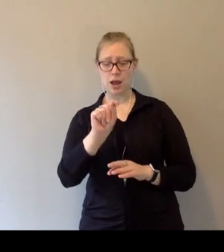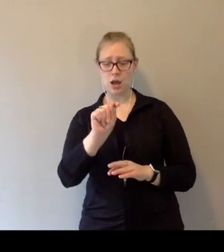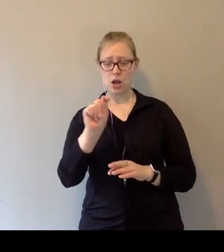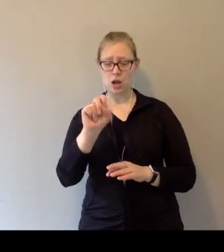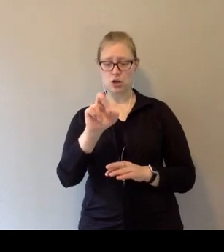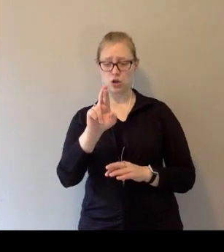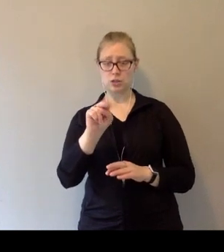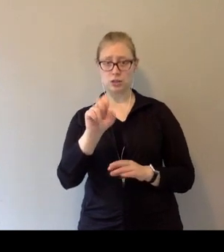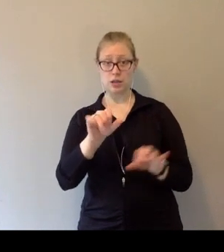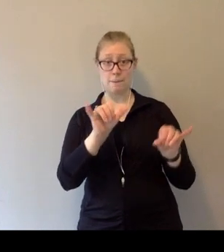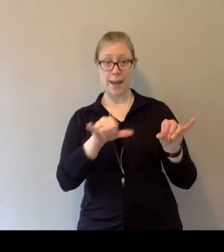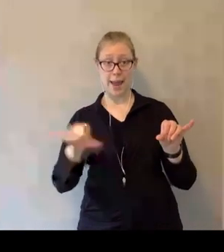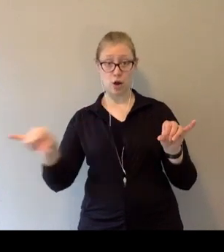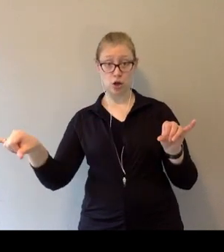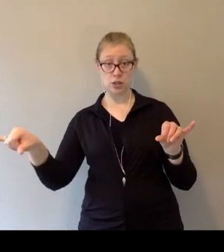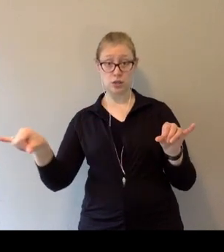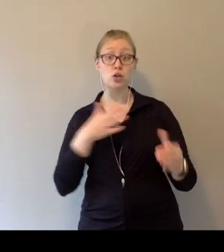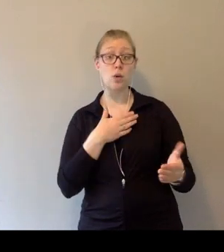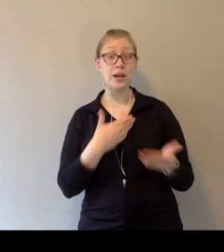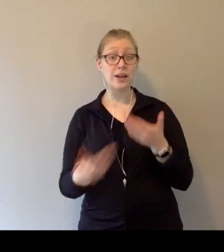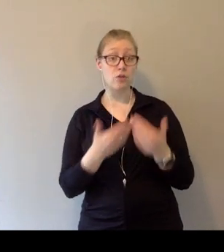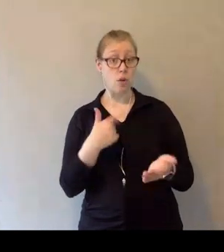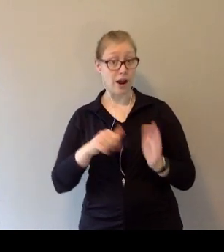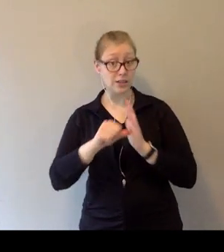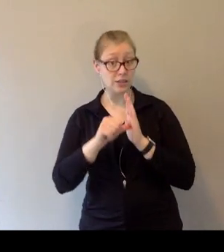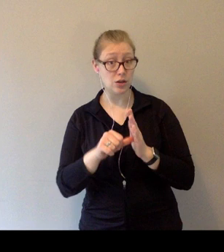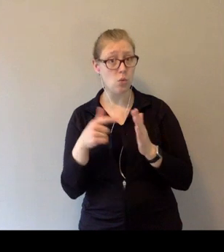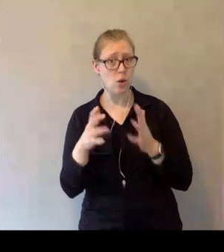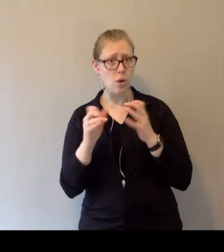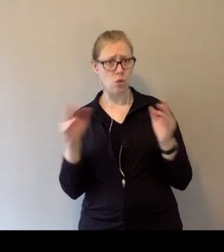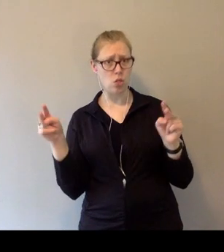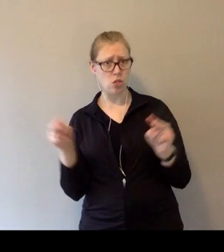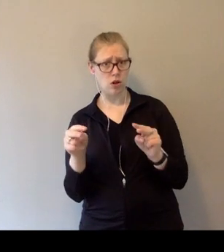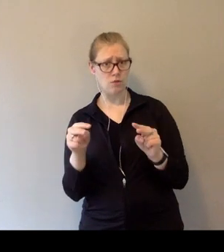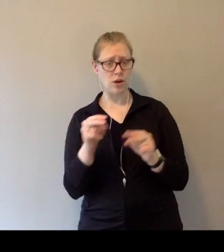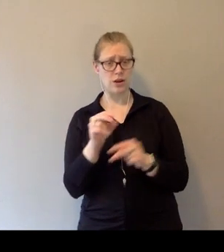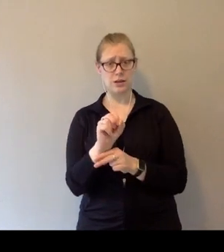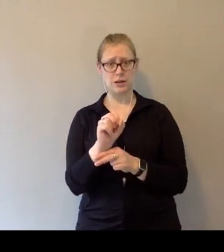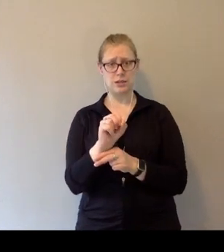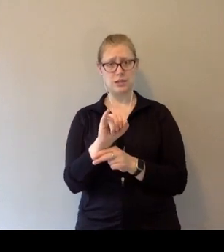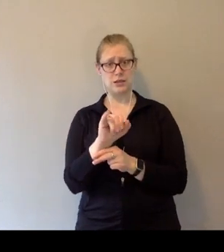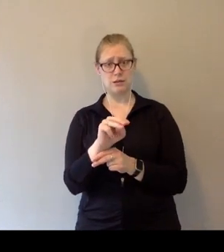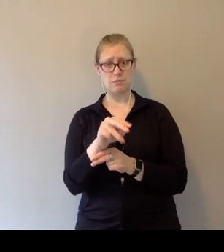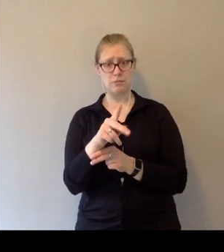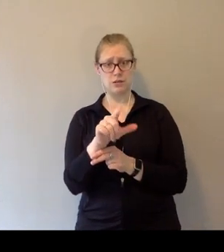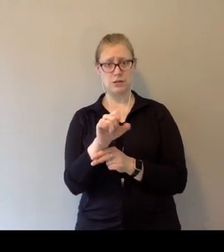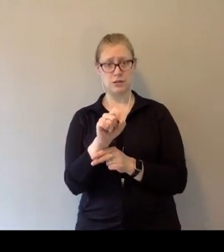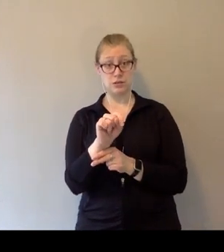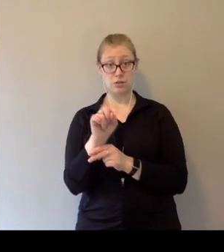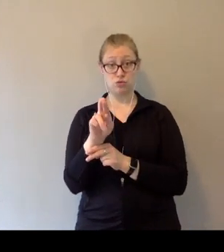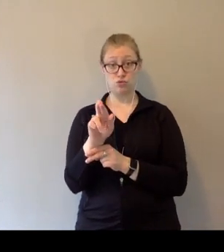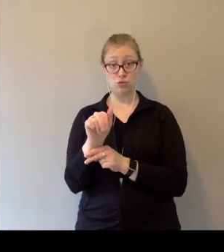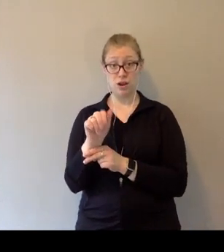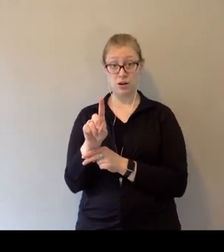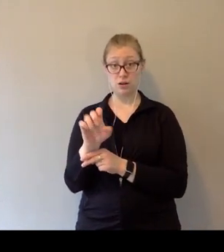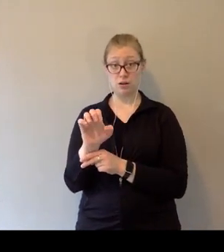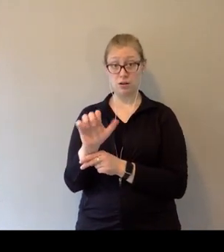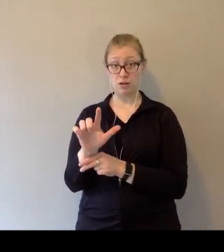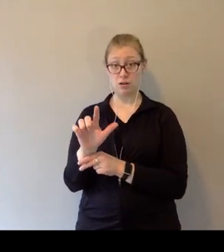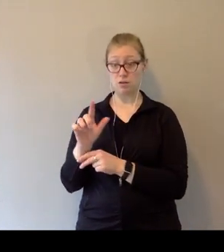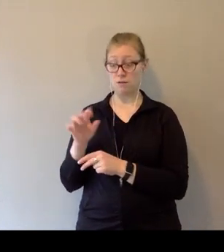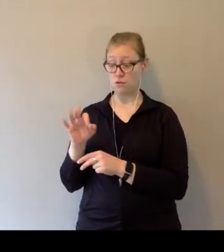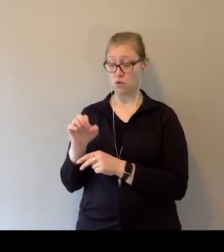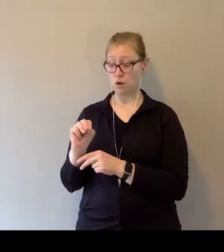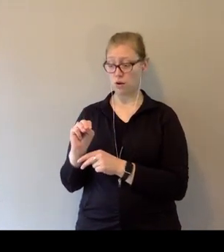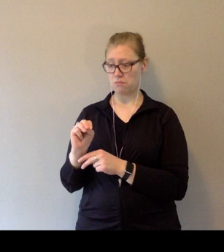our answers in simplest radical form, for today, because we're looking for patterns, we're not going to do that. So as you do go through today's